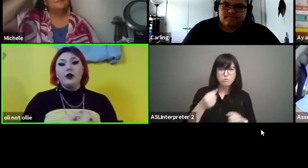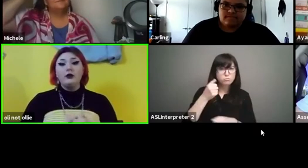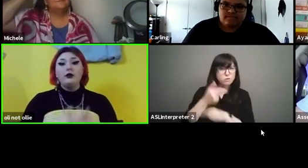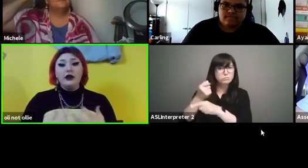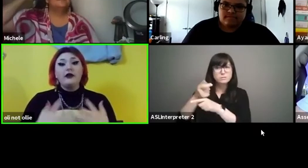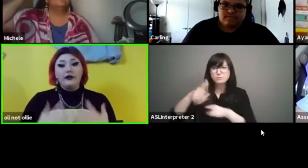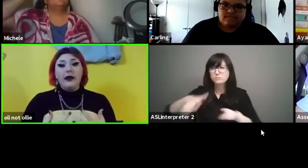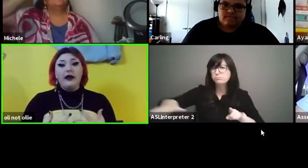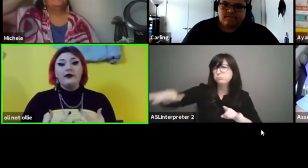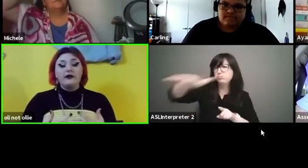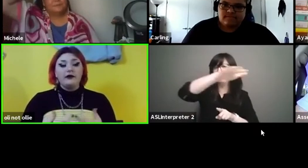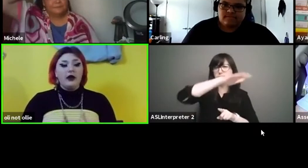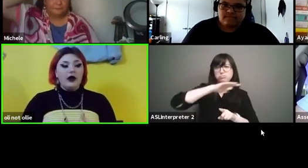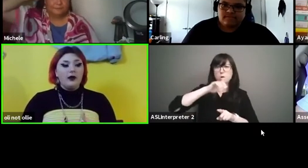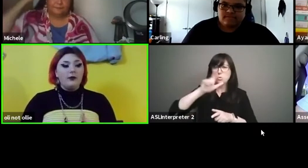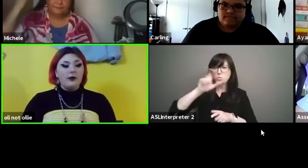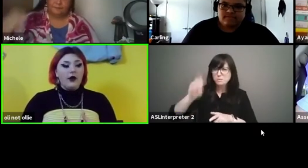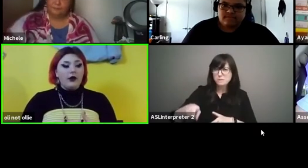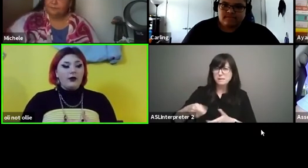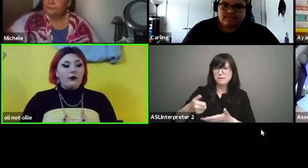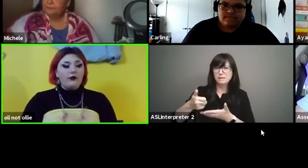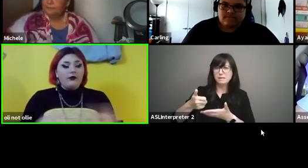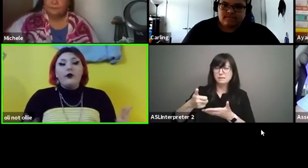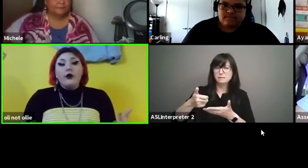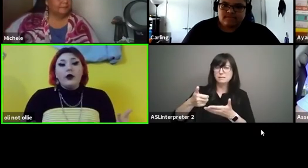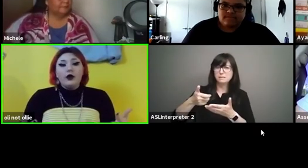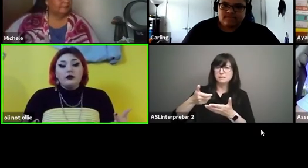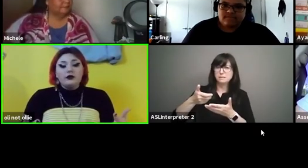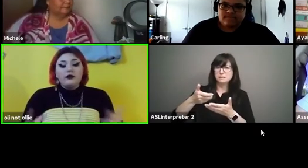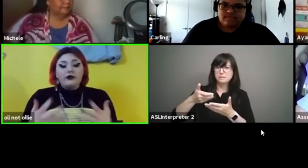there who need a space